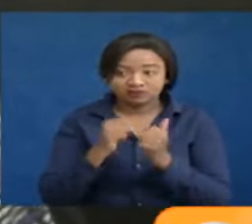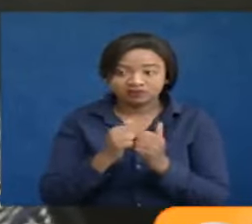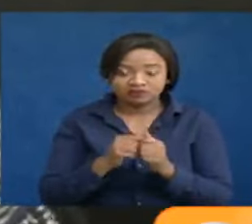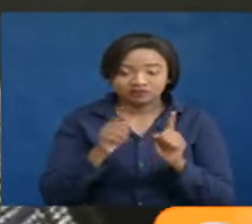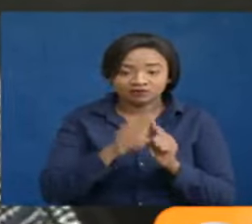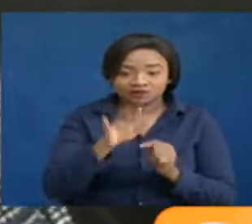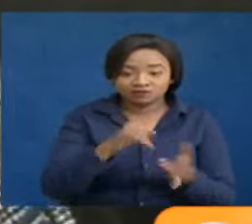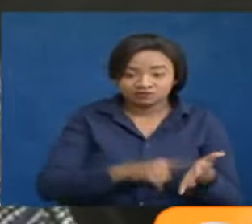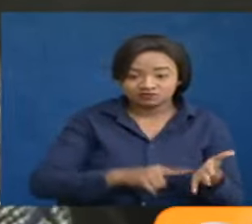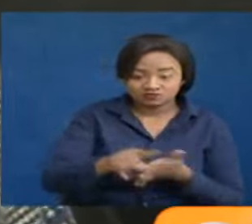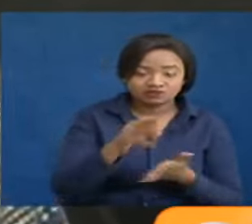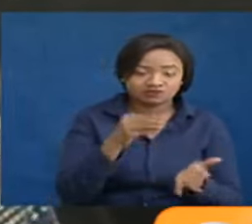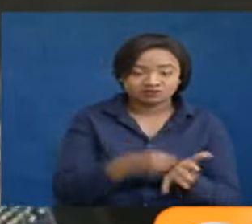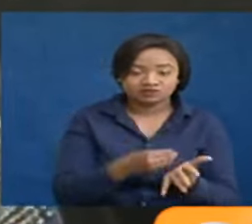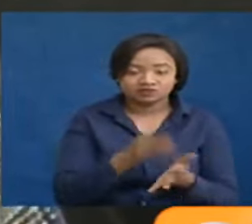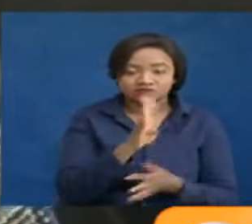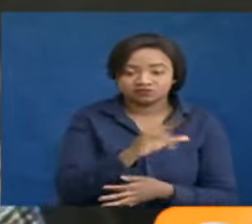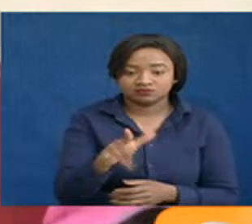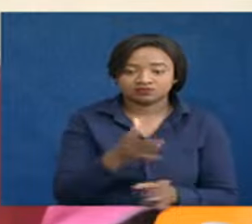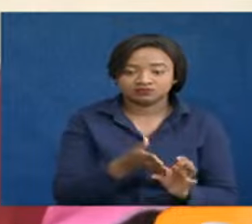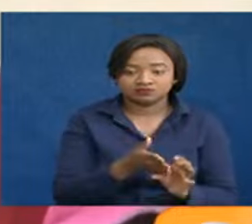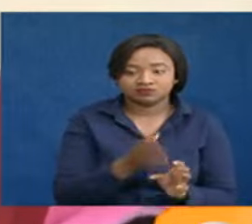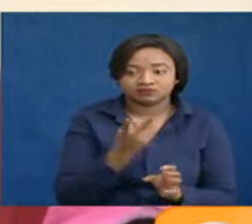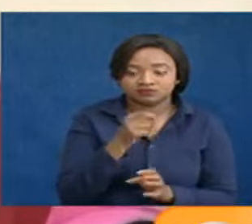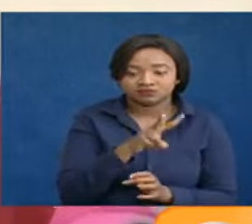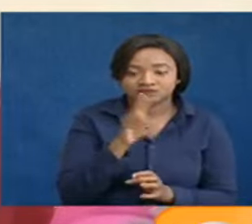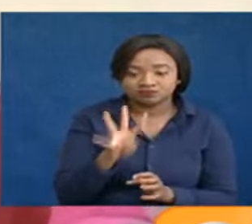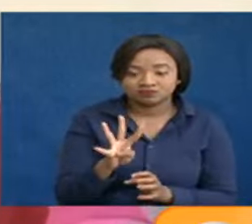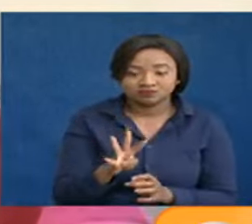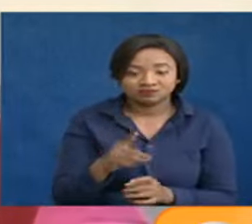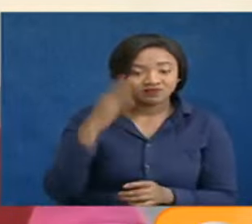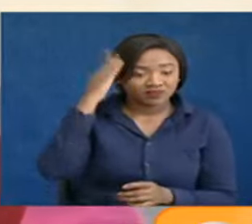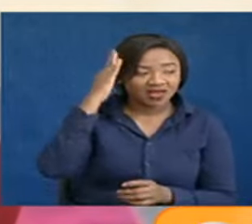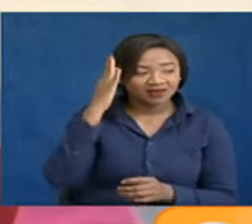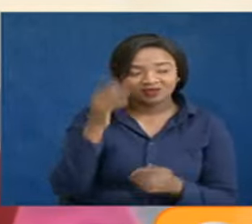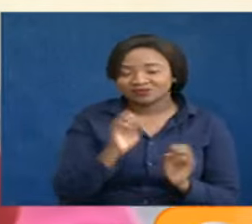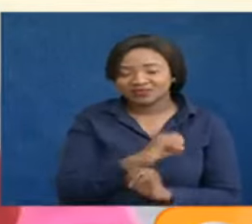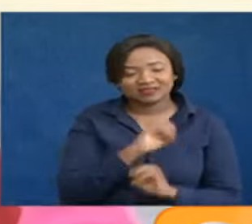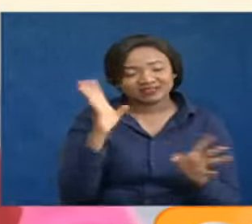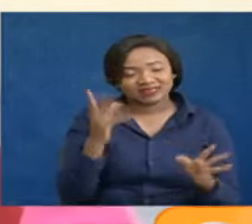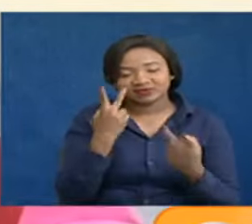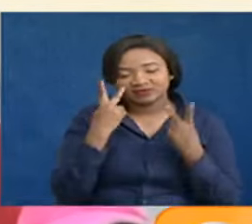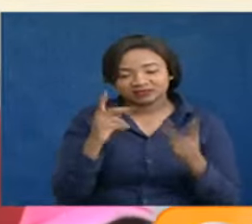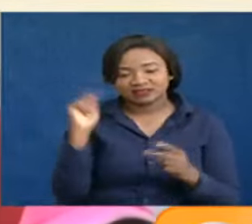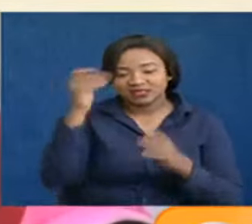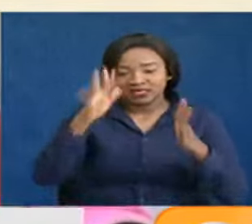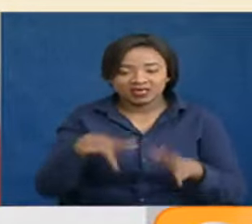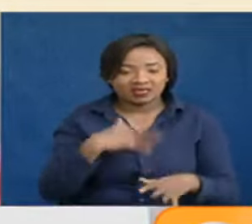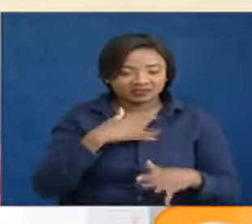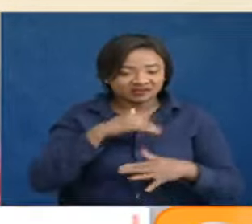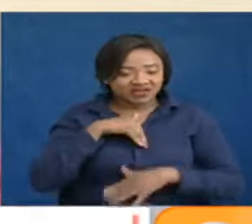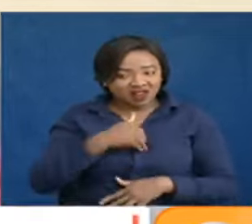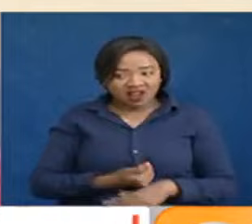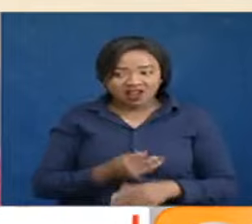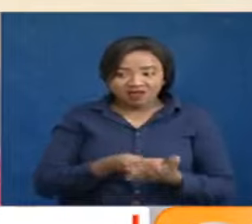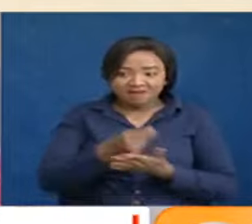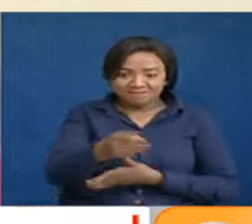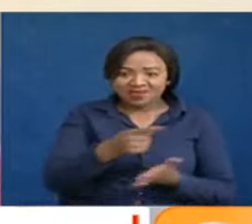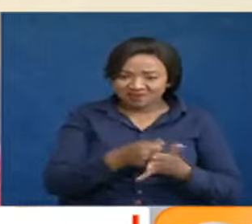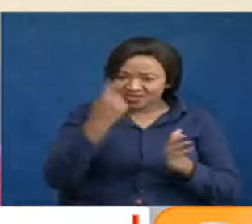of the withdrawn finance bill 2024. Nadhani sahi wa Kenya wamechoka kwa kulipa ushuru,